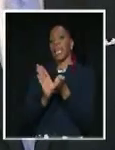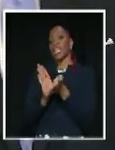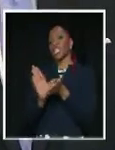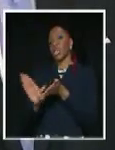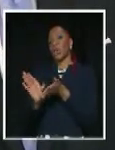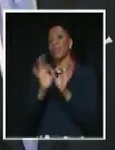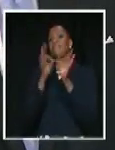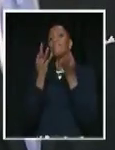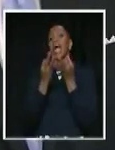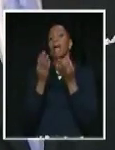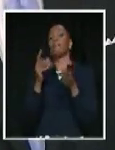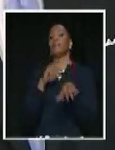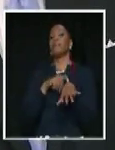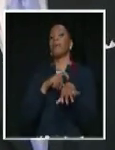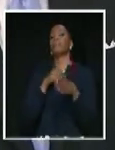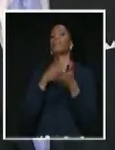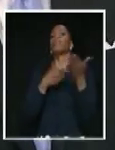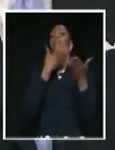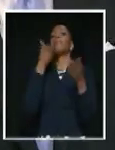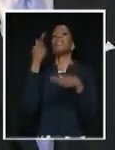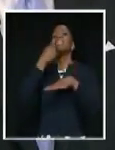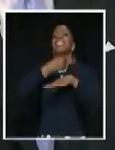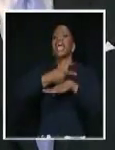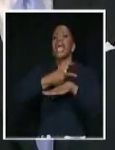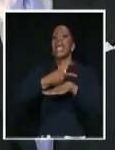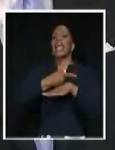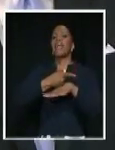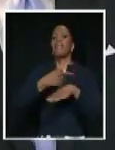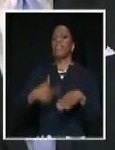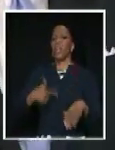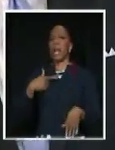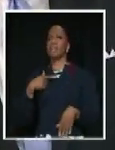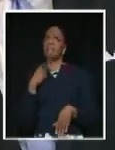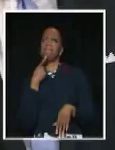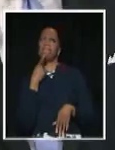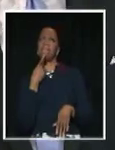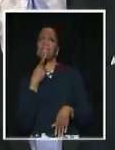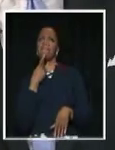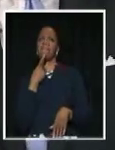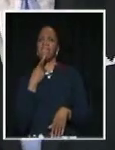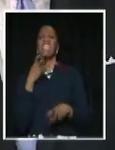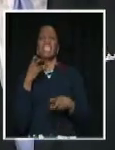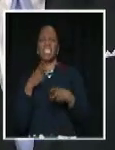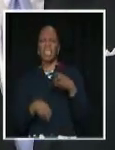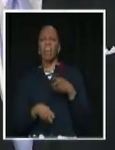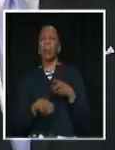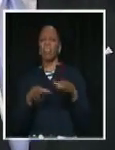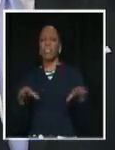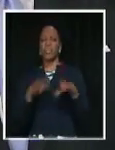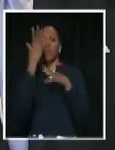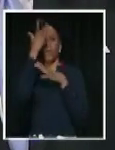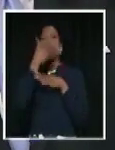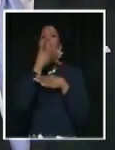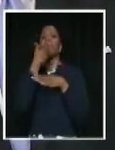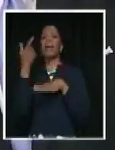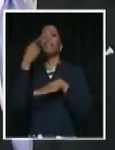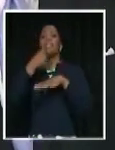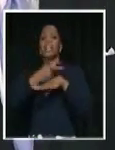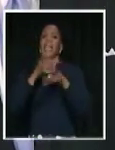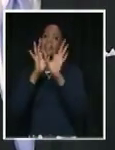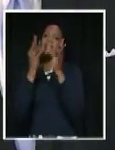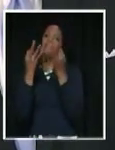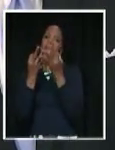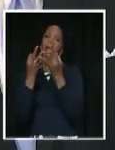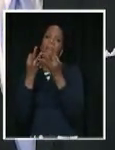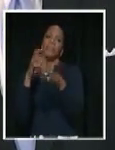the best day of your life? Excluding family moments? Yes, sir. That's hard to do because the best days by far have been the